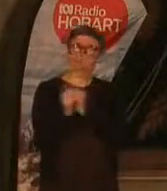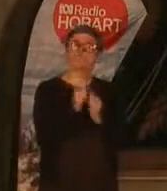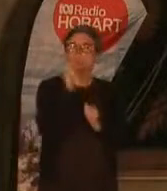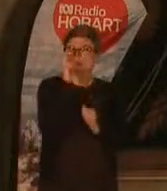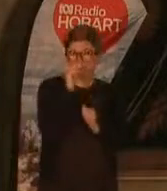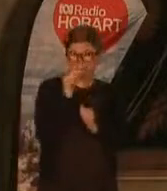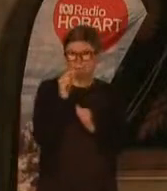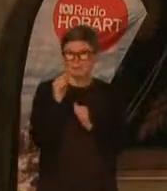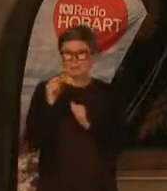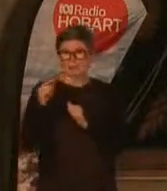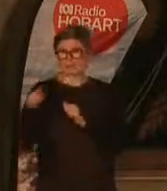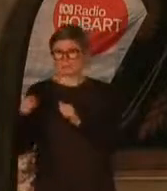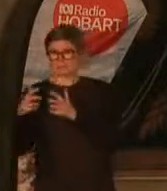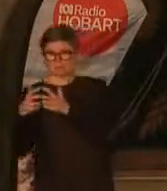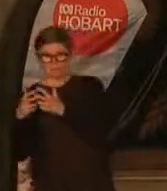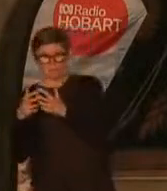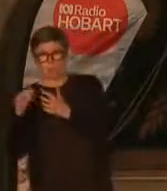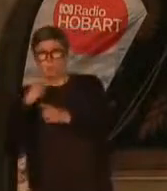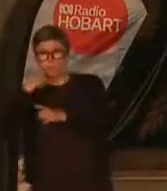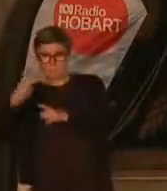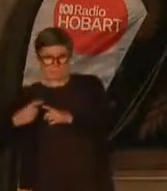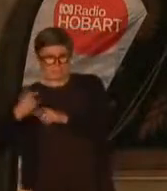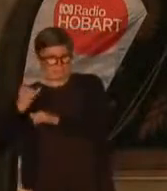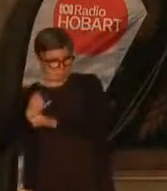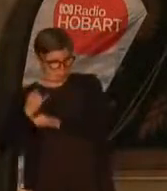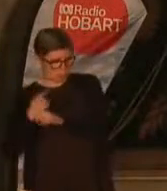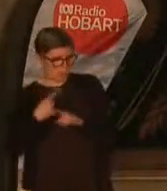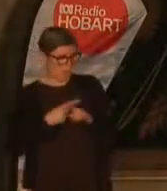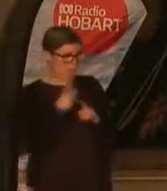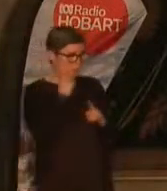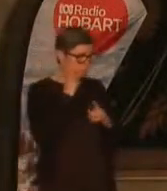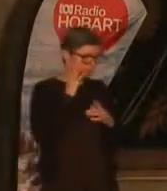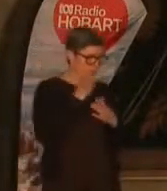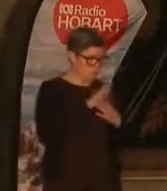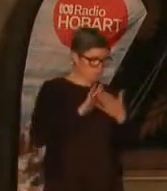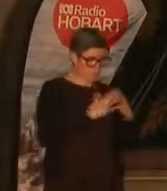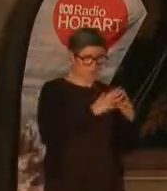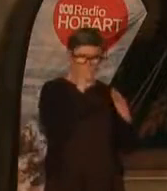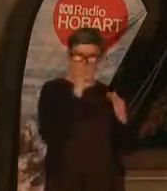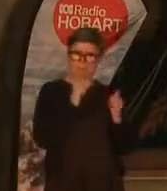people, and give space to our community to do it the way we want to do it.